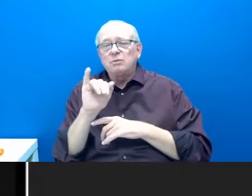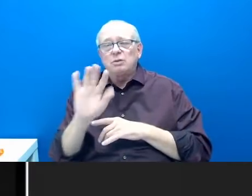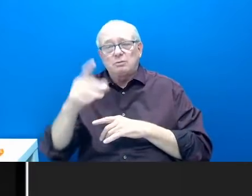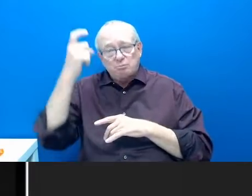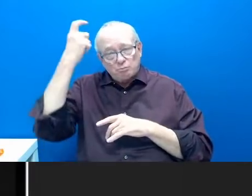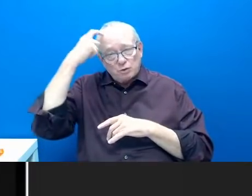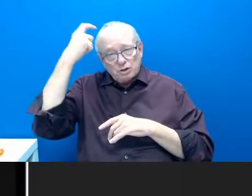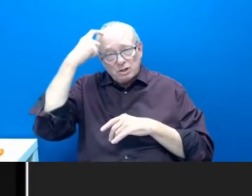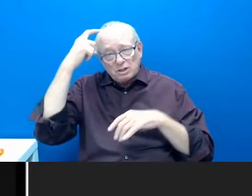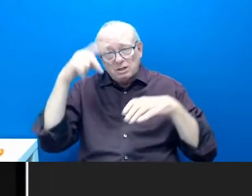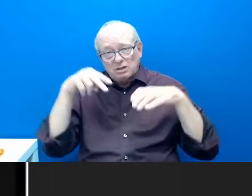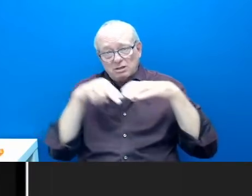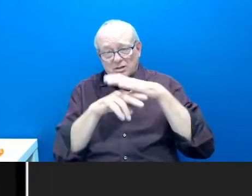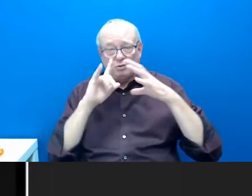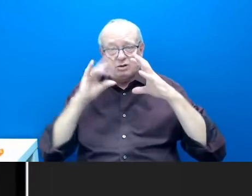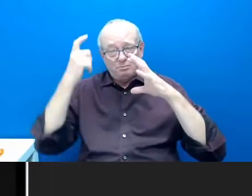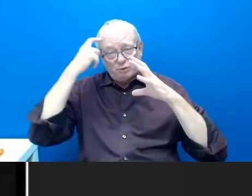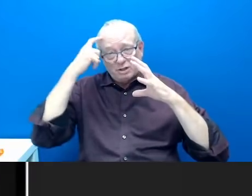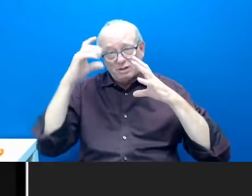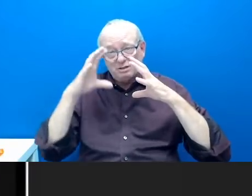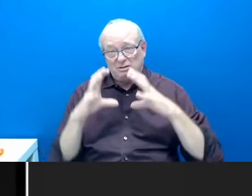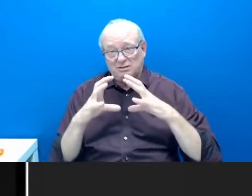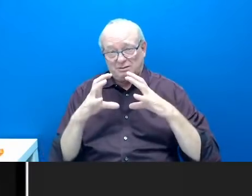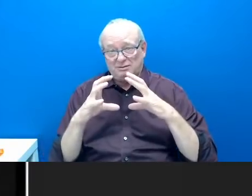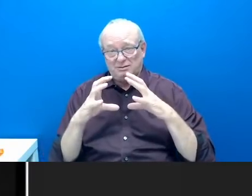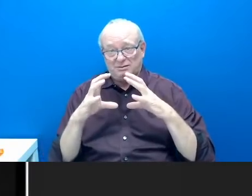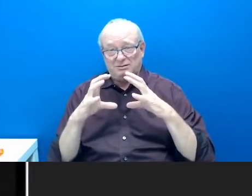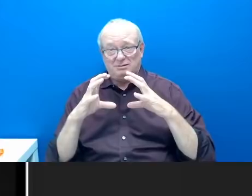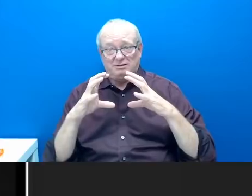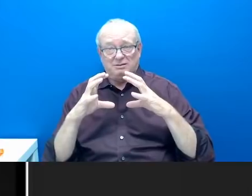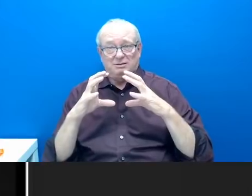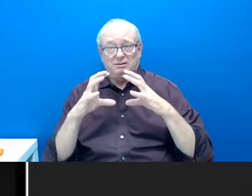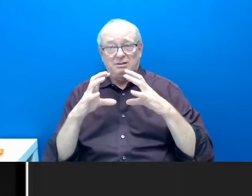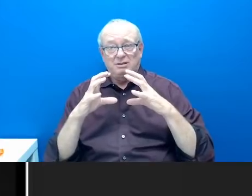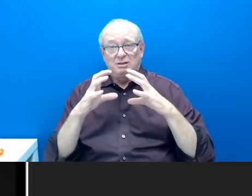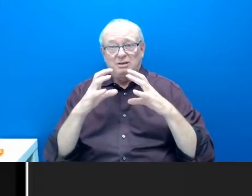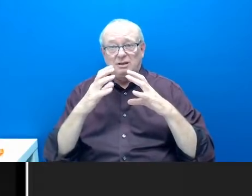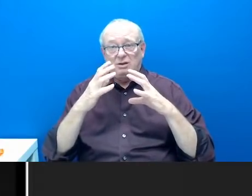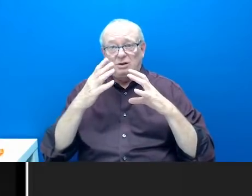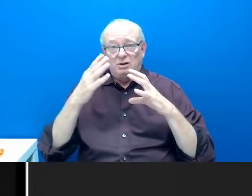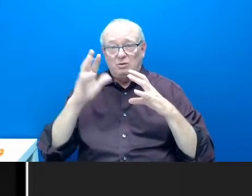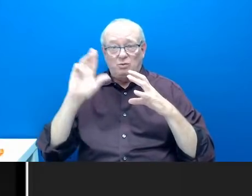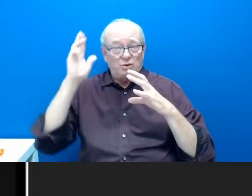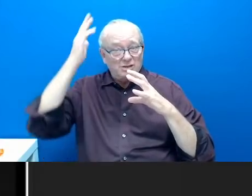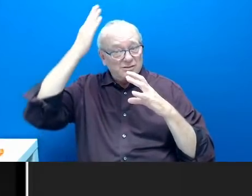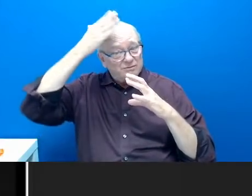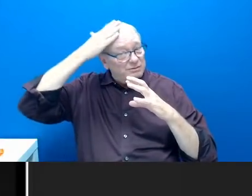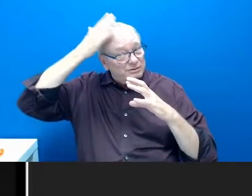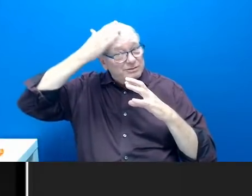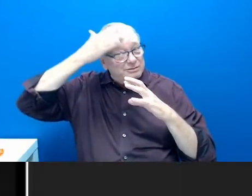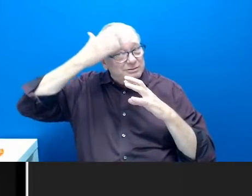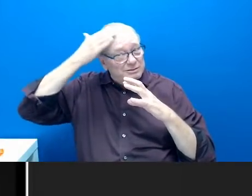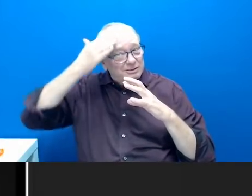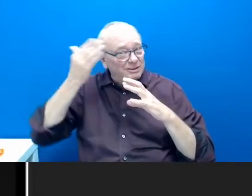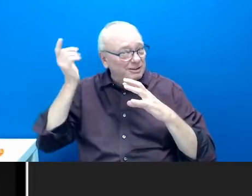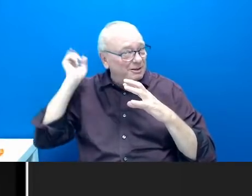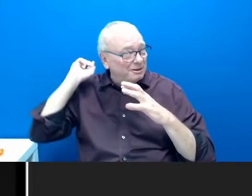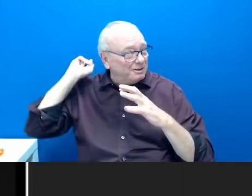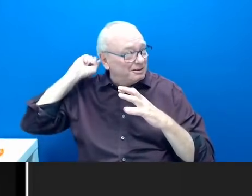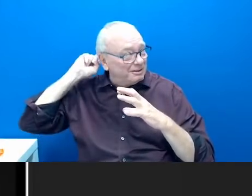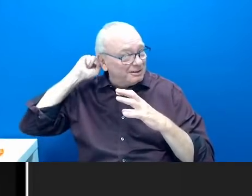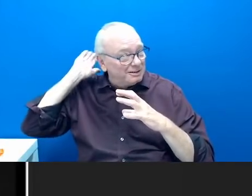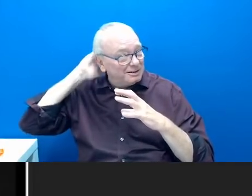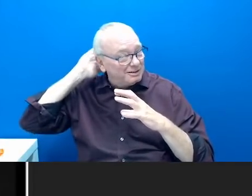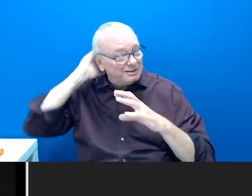That's my tumor is. It's between the right frontal and temporal lobes. The imaging